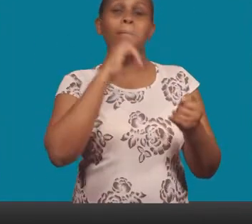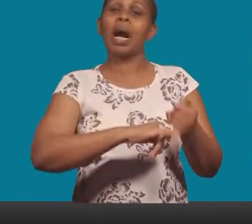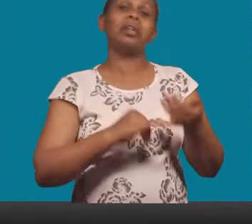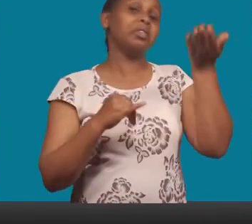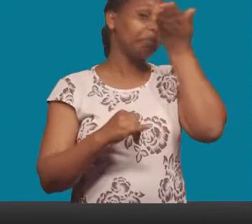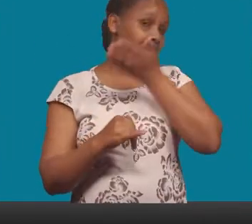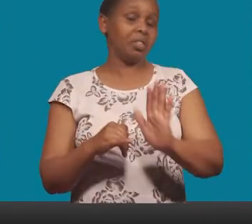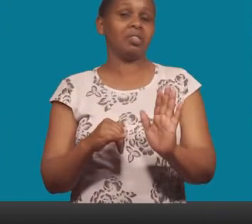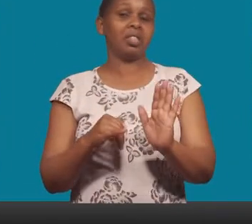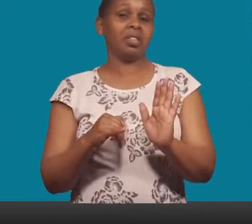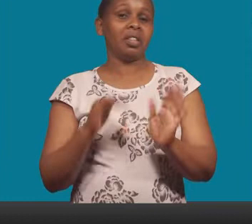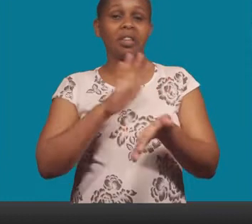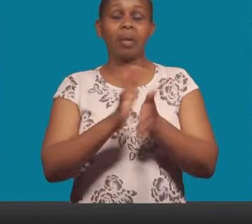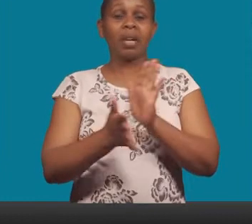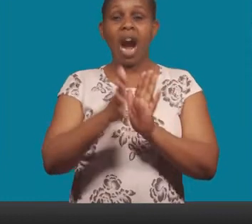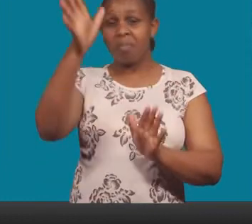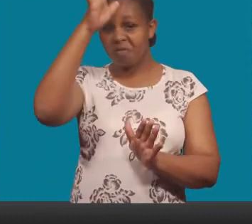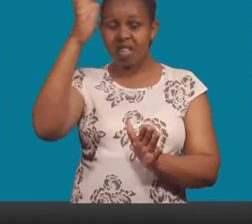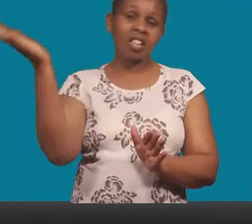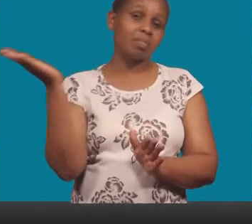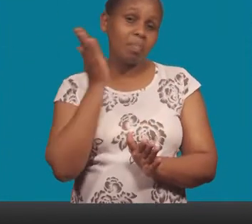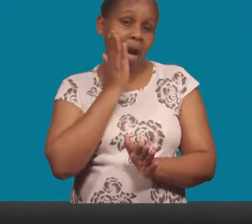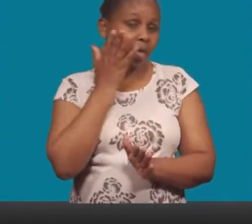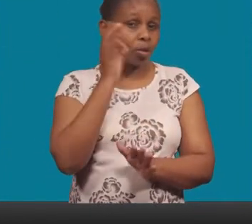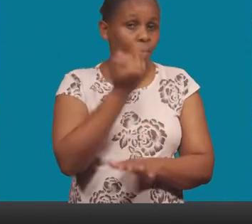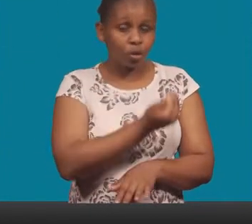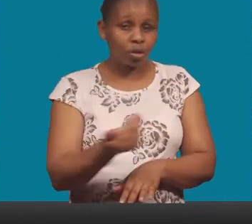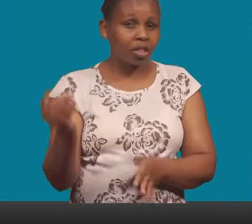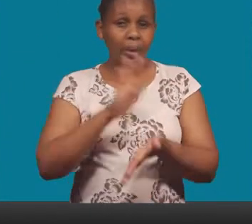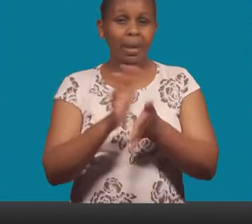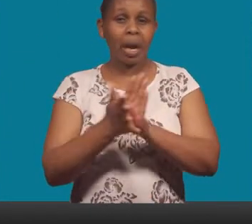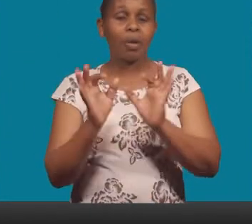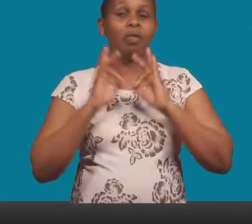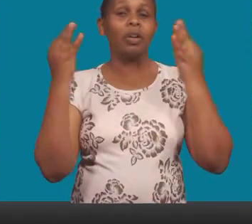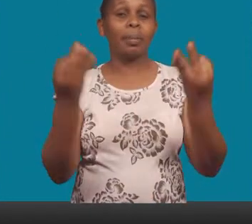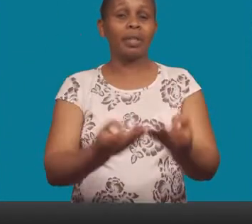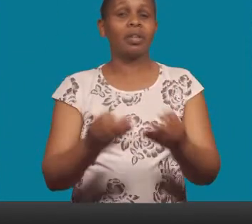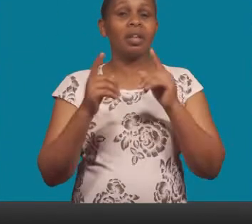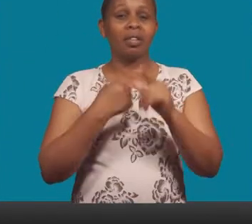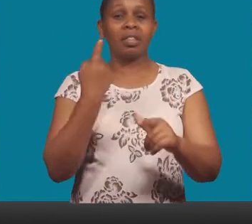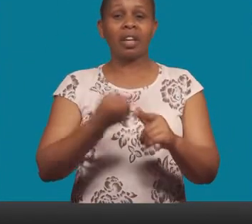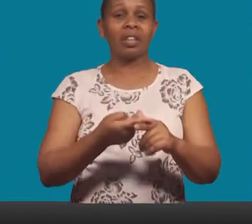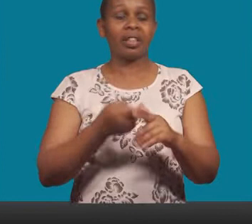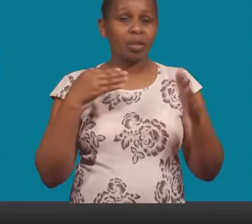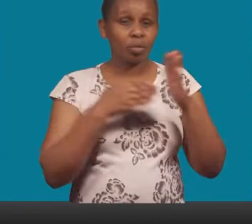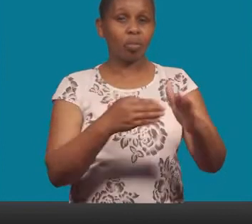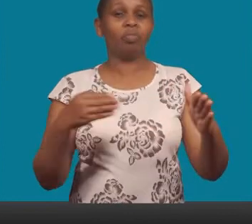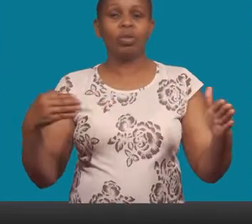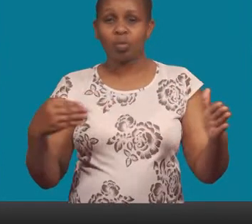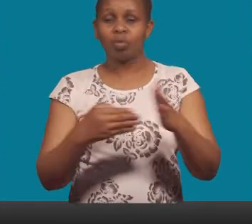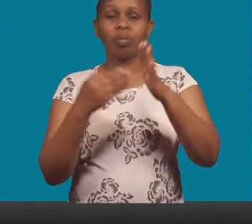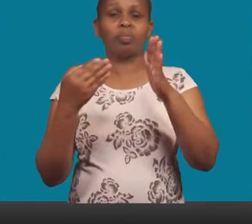they are married. They become fathers and mothers of children. They become families. And that way they keep on